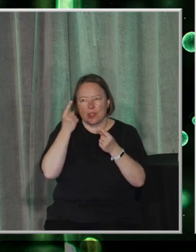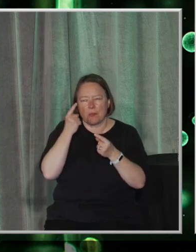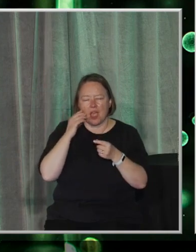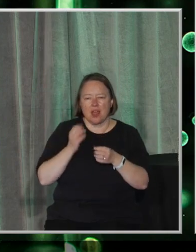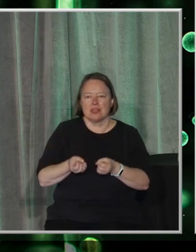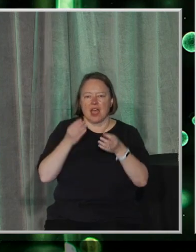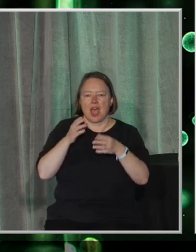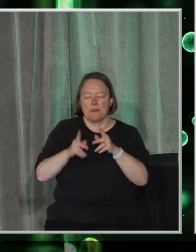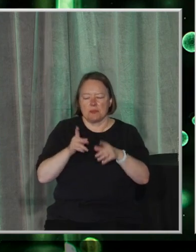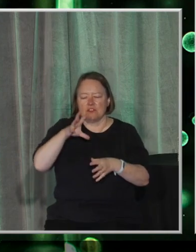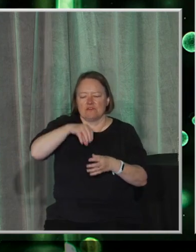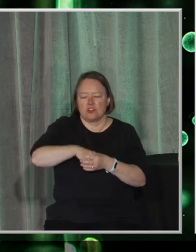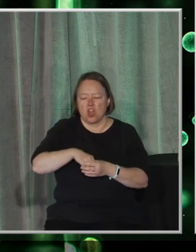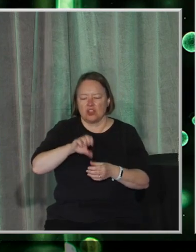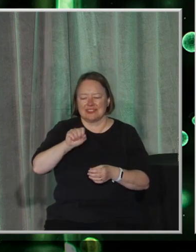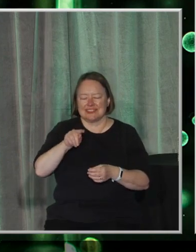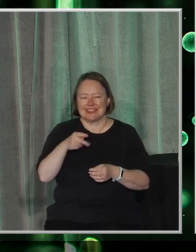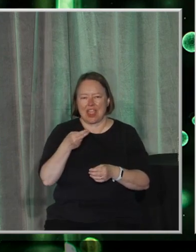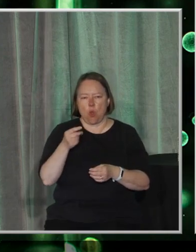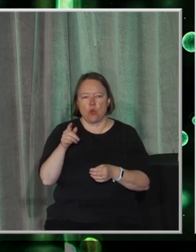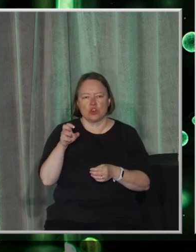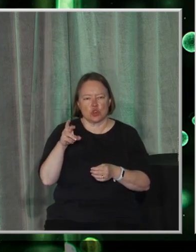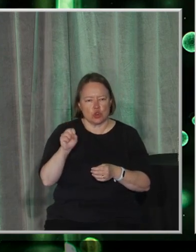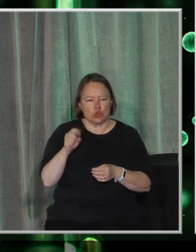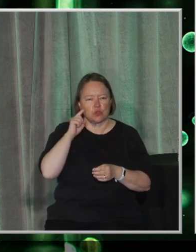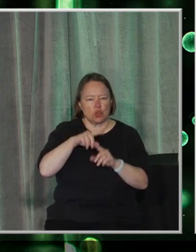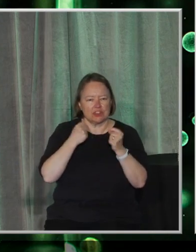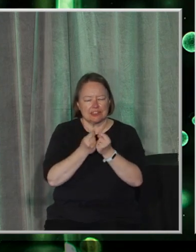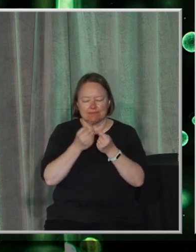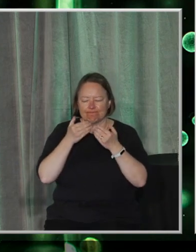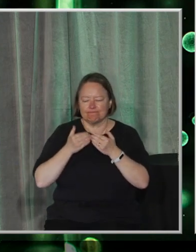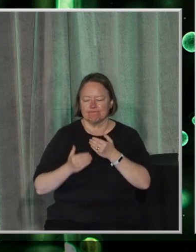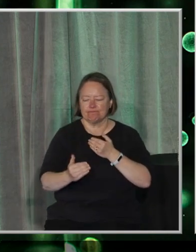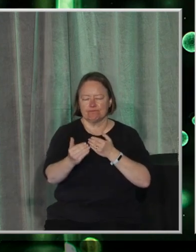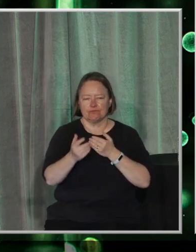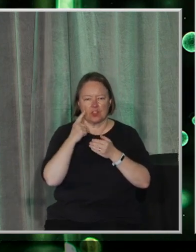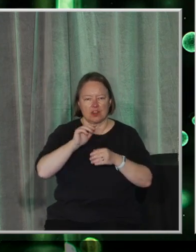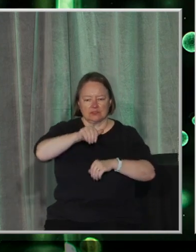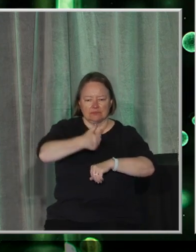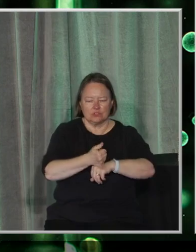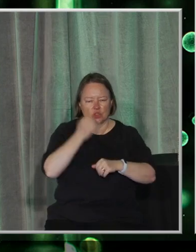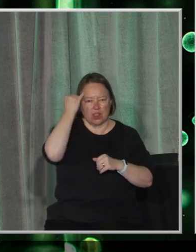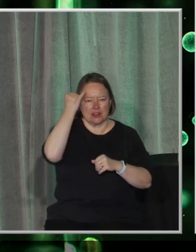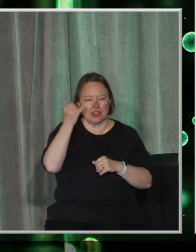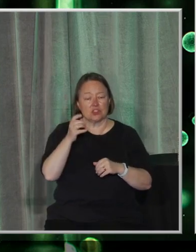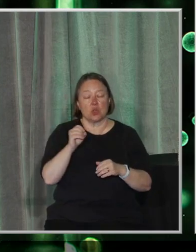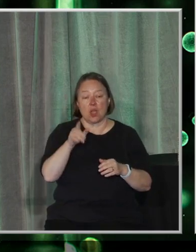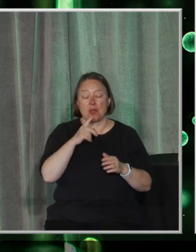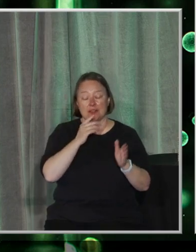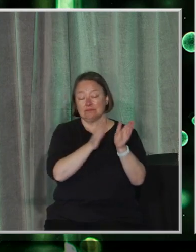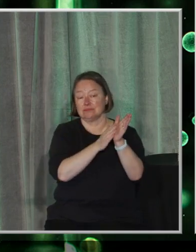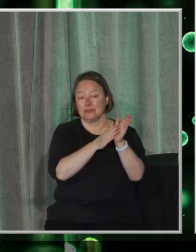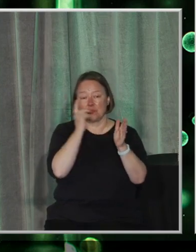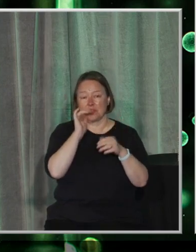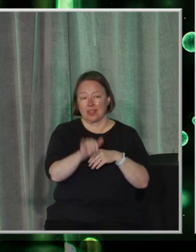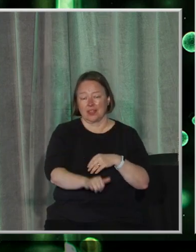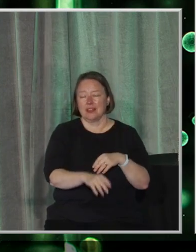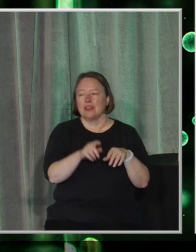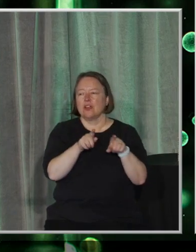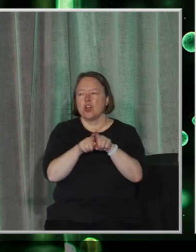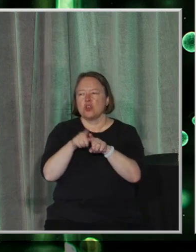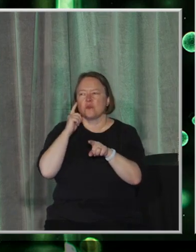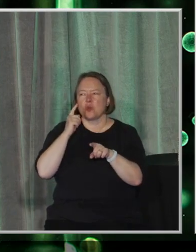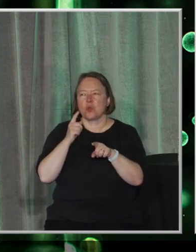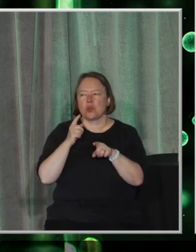stakeholders and your team to continue onwards in implementation. So really wanted to commend you for that. In terms of